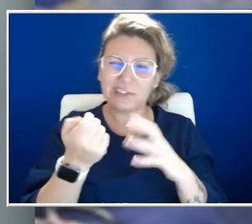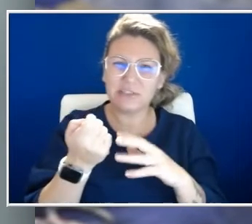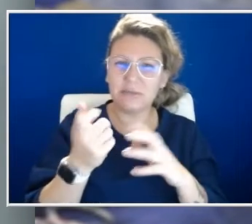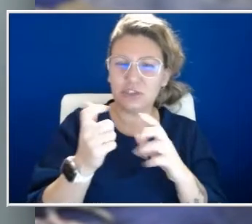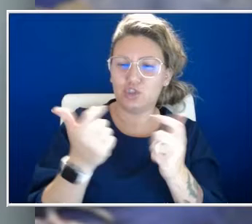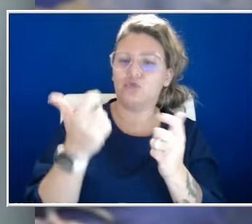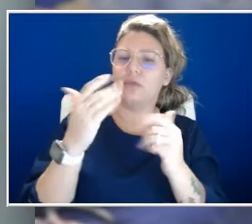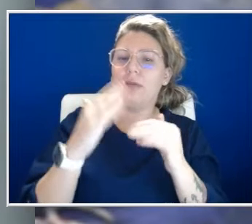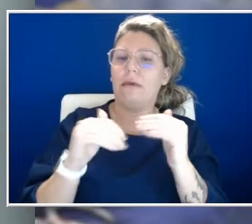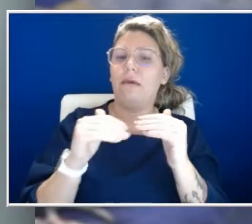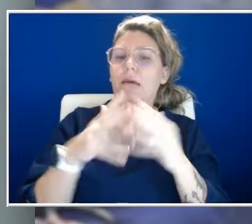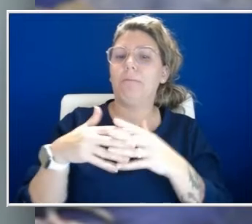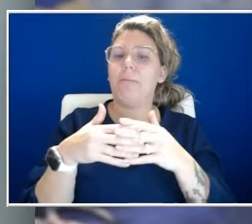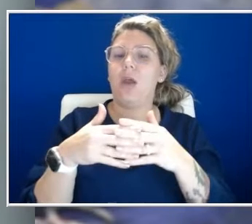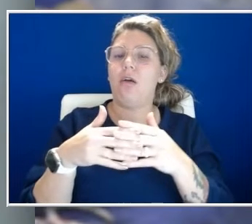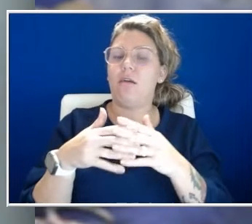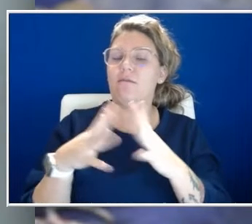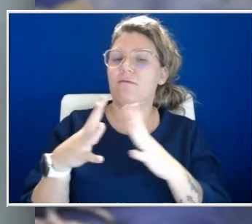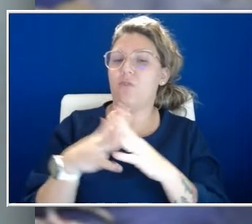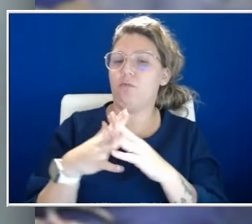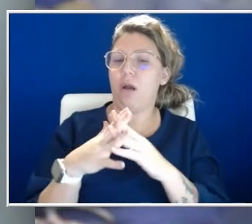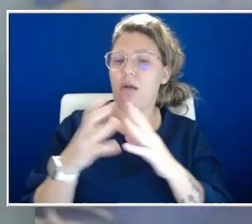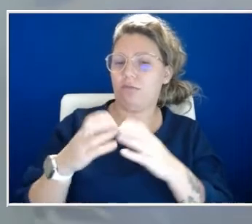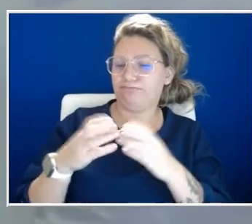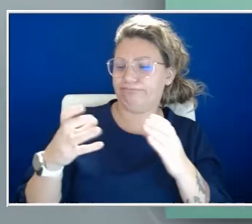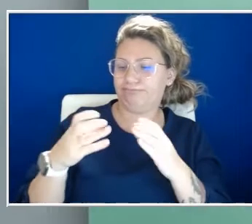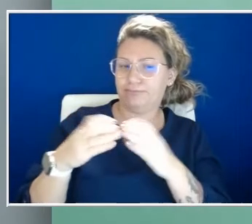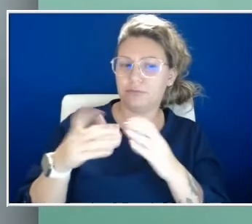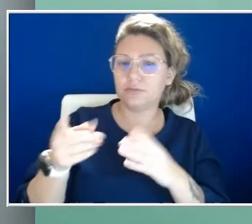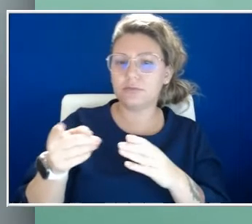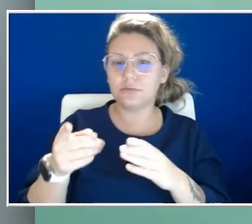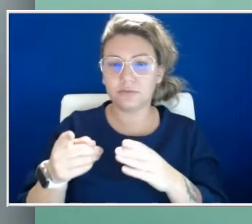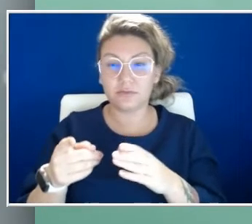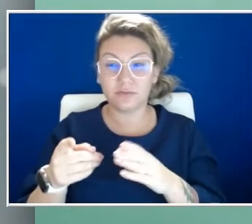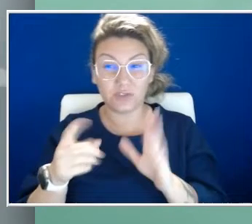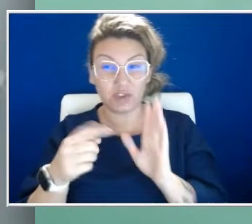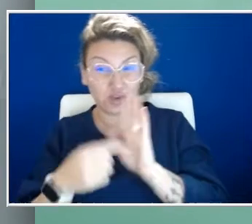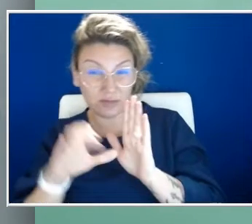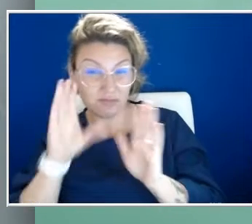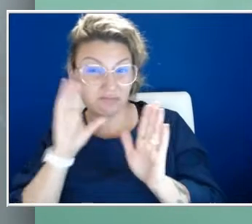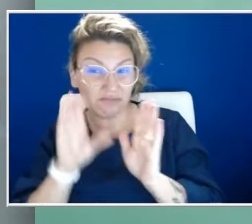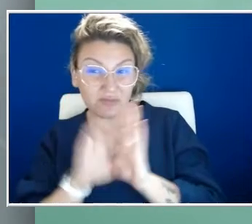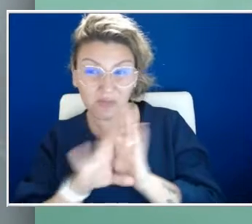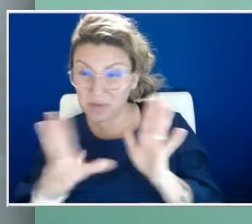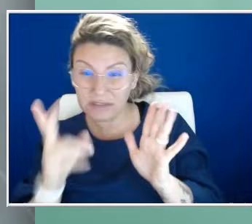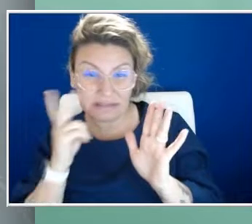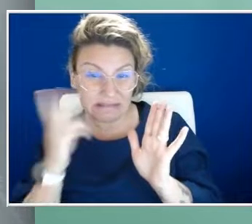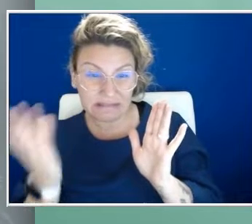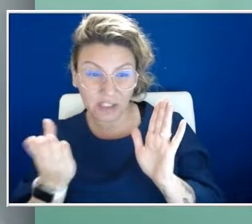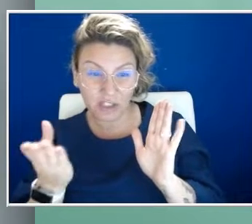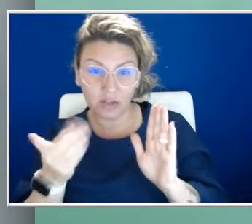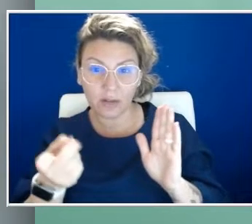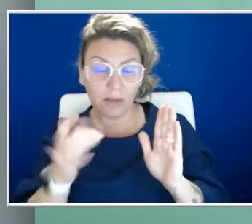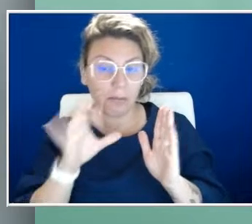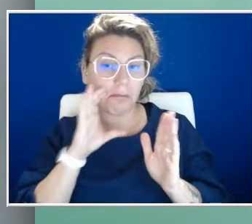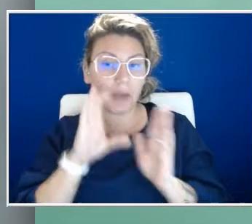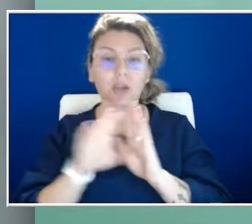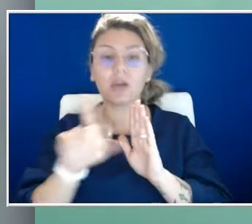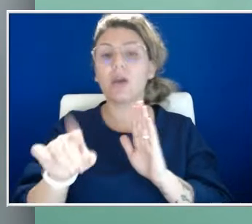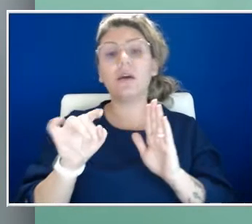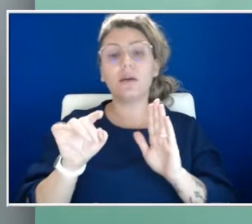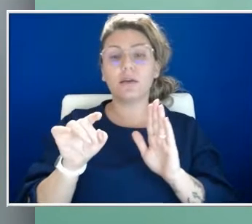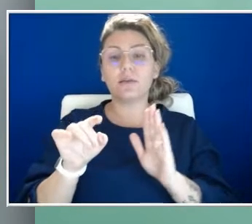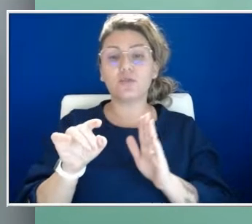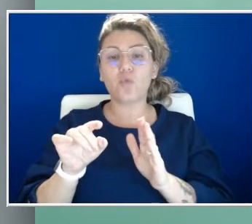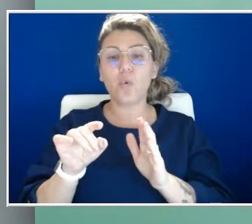the kidney when we removed it. And then let's show the picture. What are we seeing here? So what we did in this instance was we split the kidney